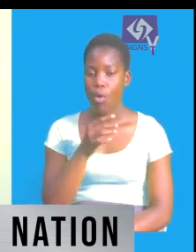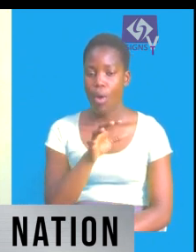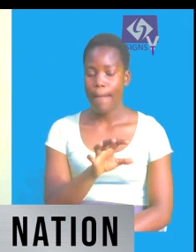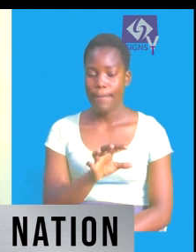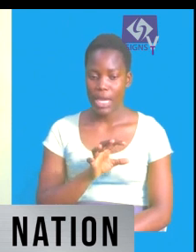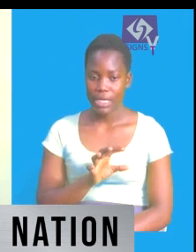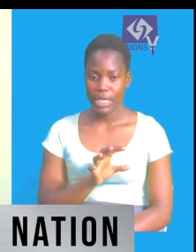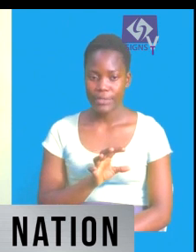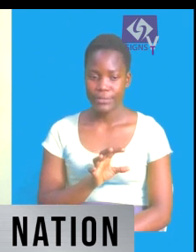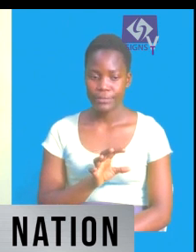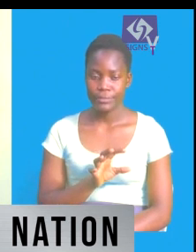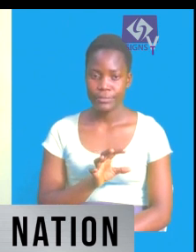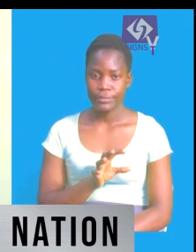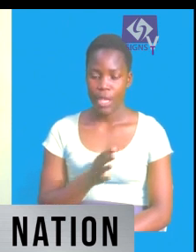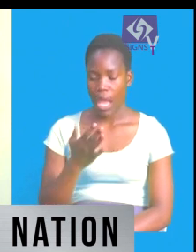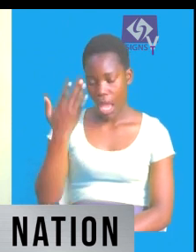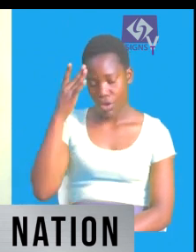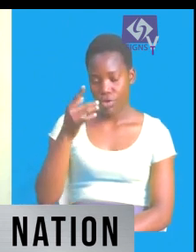right word to use, but